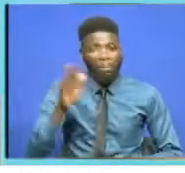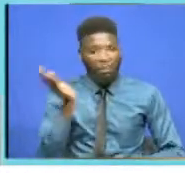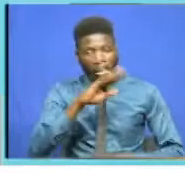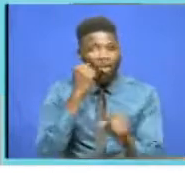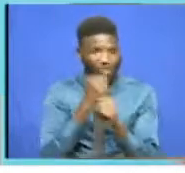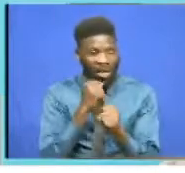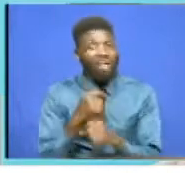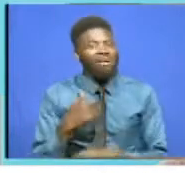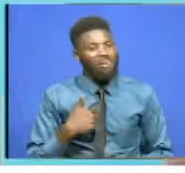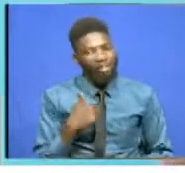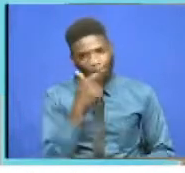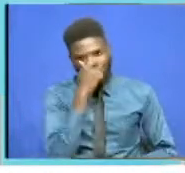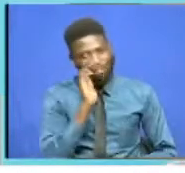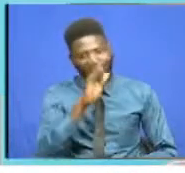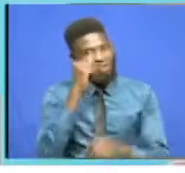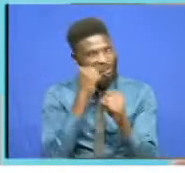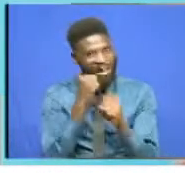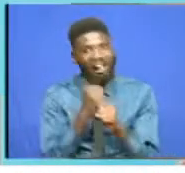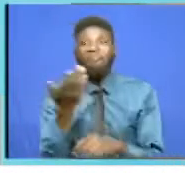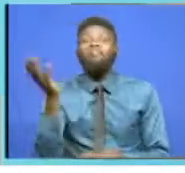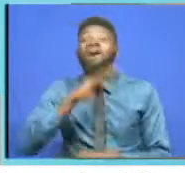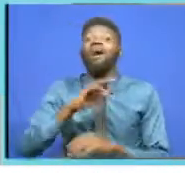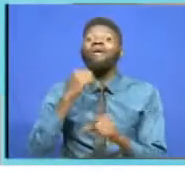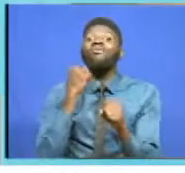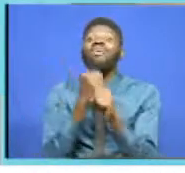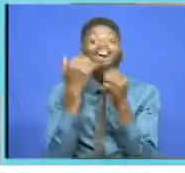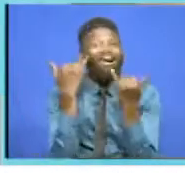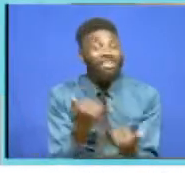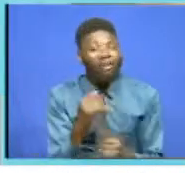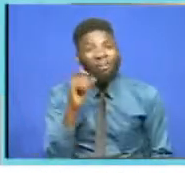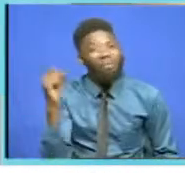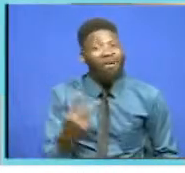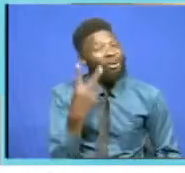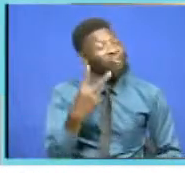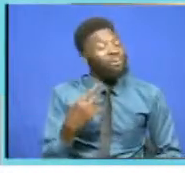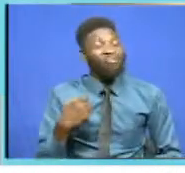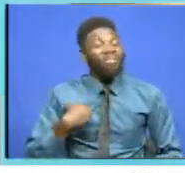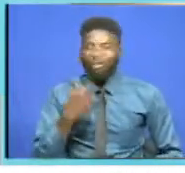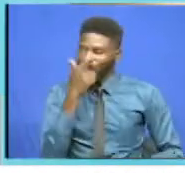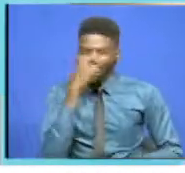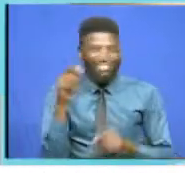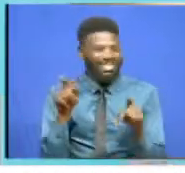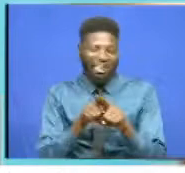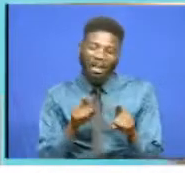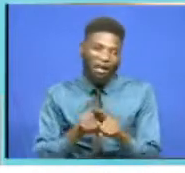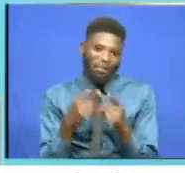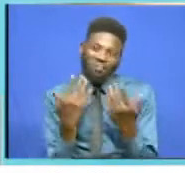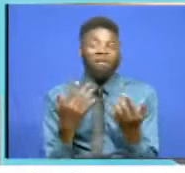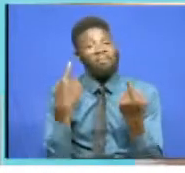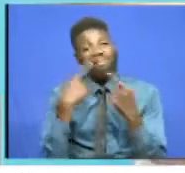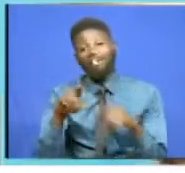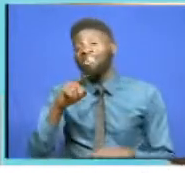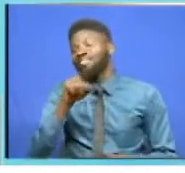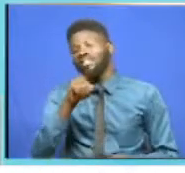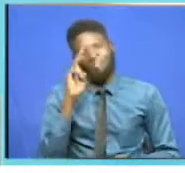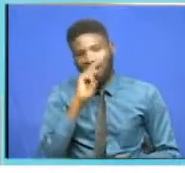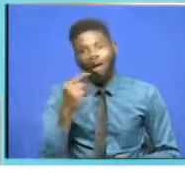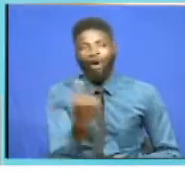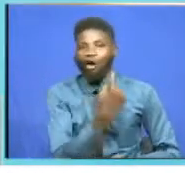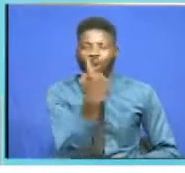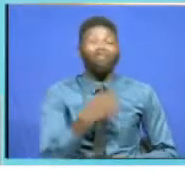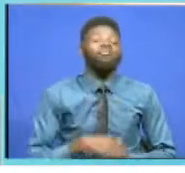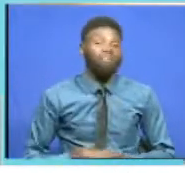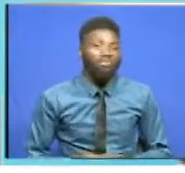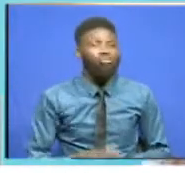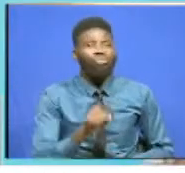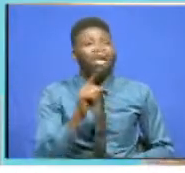by the way. You're coming back to work in February. I wish I was you. But that is on a lighter note. What is your